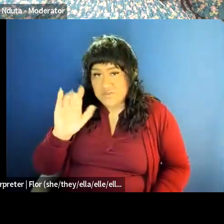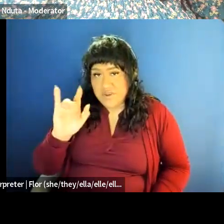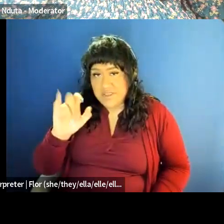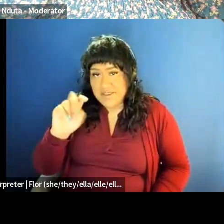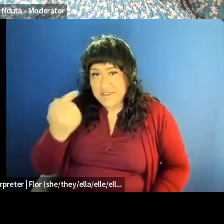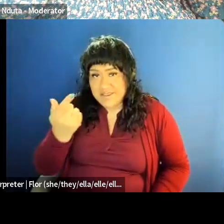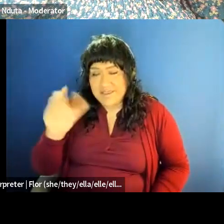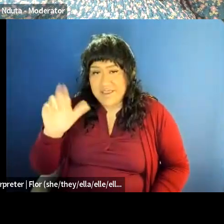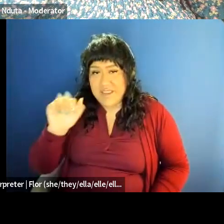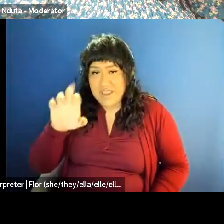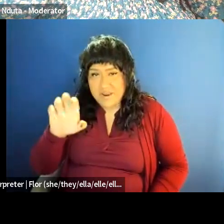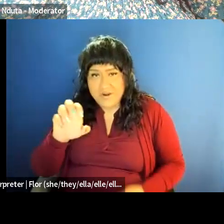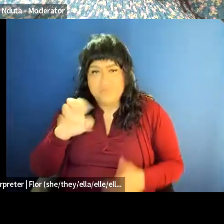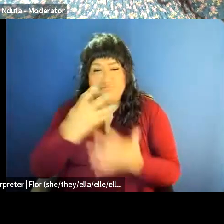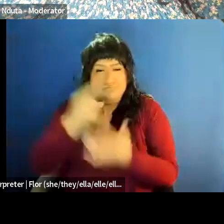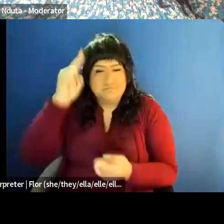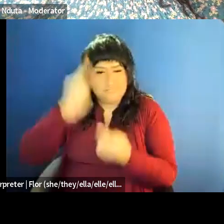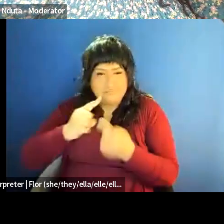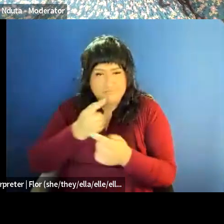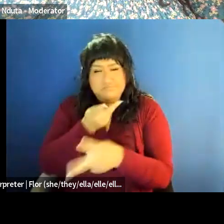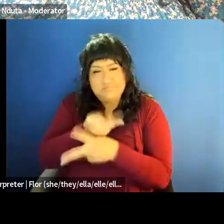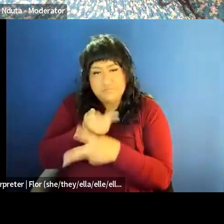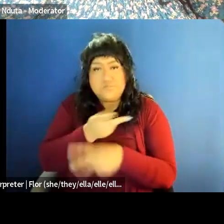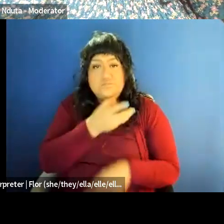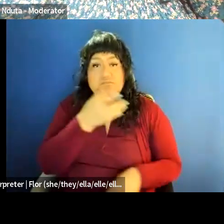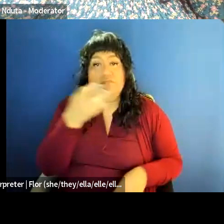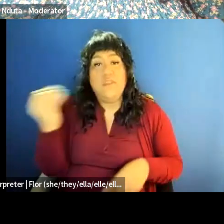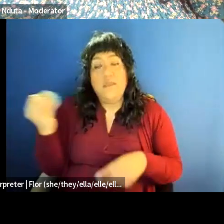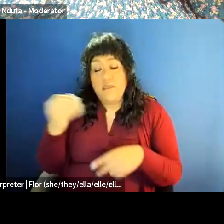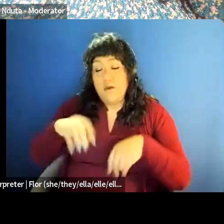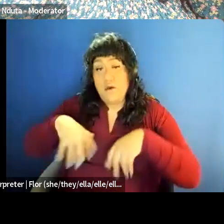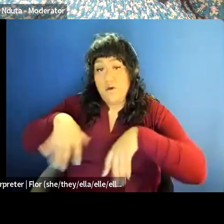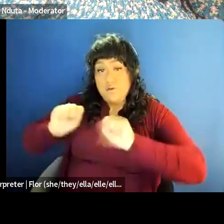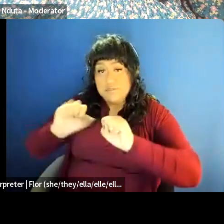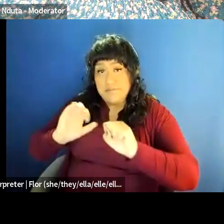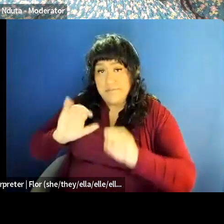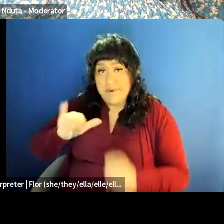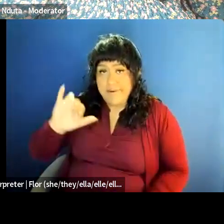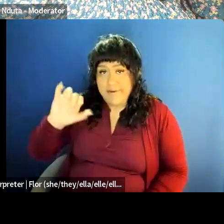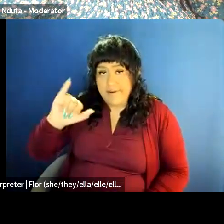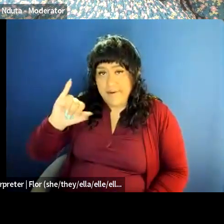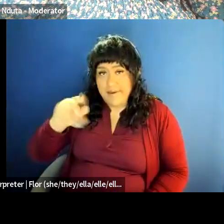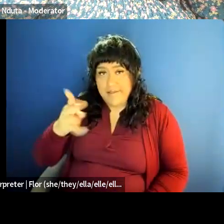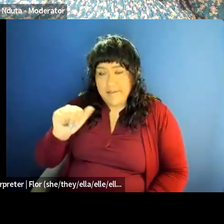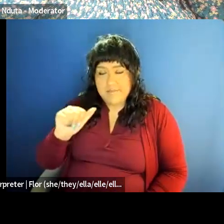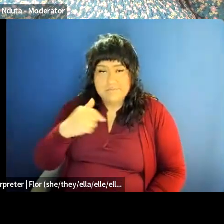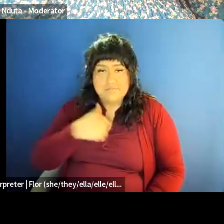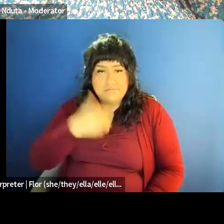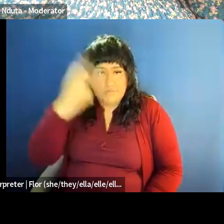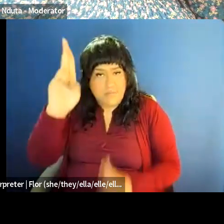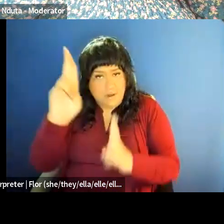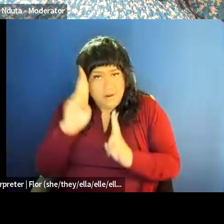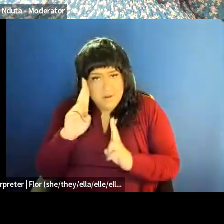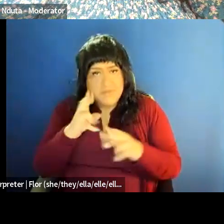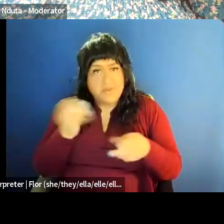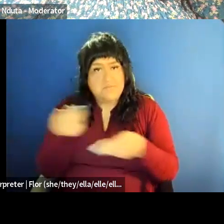coercion, and dreams for liberated futures, hosted by IDHA. It is my honor to be a moderator with this courageous hearts and